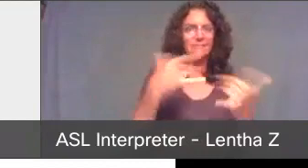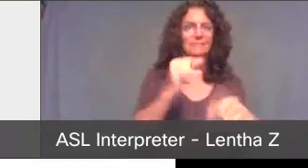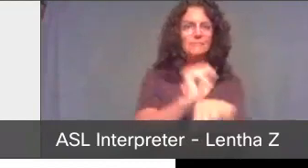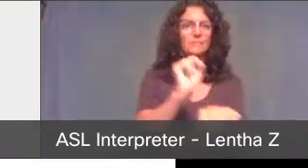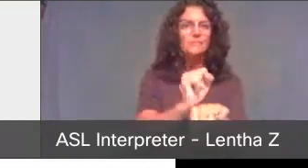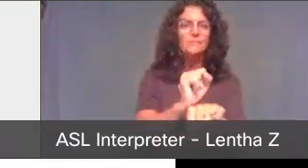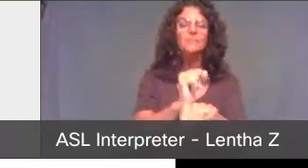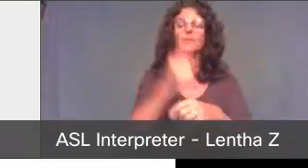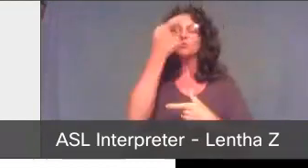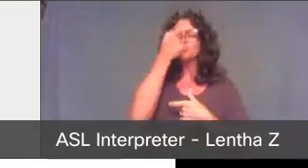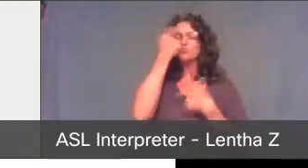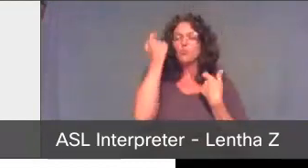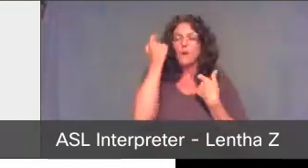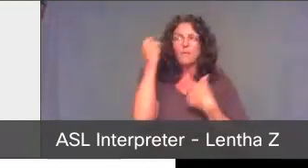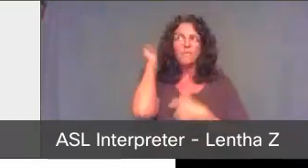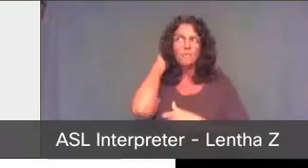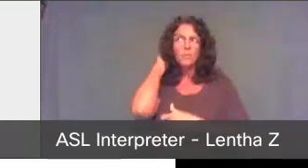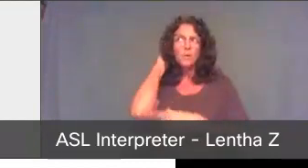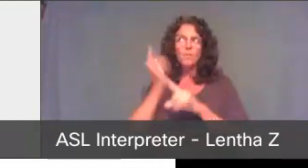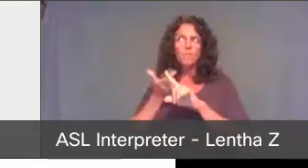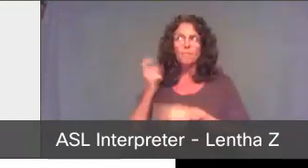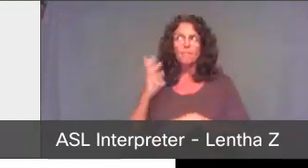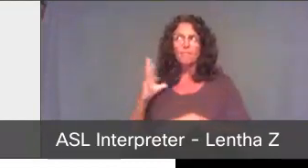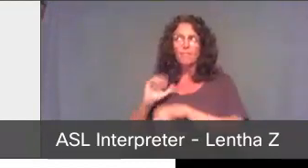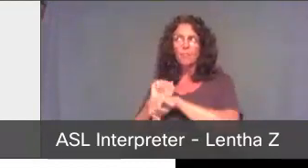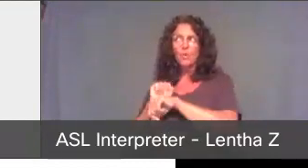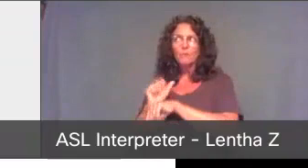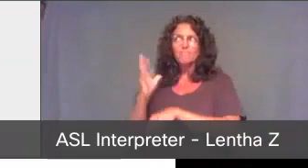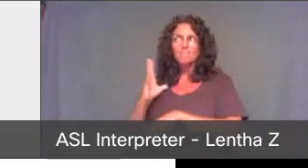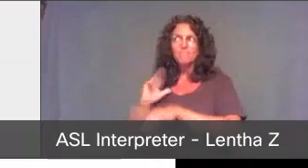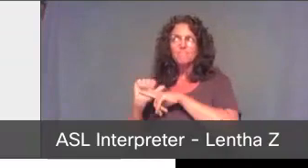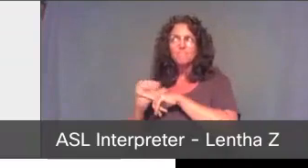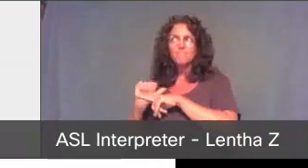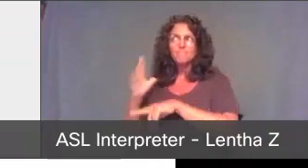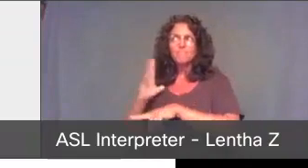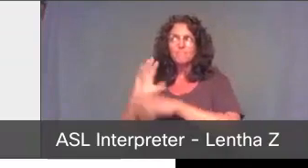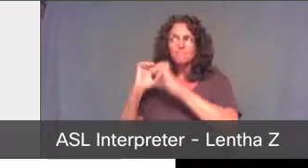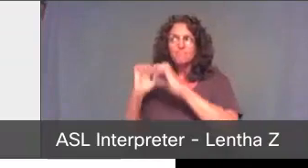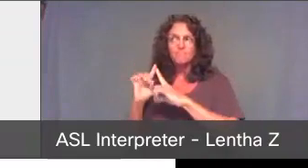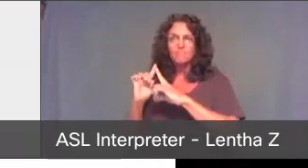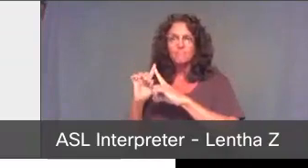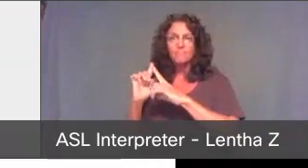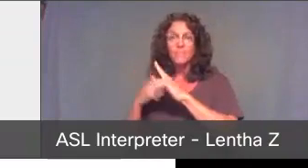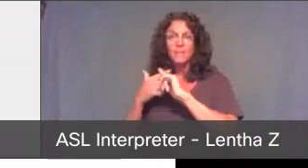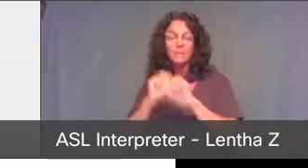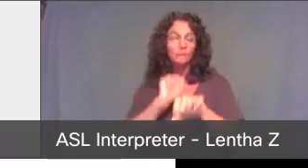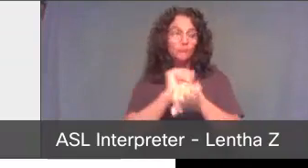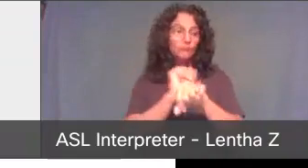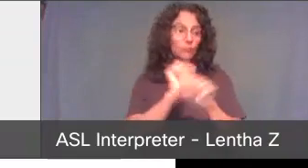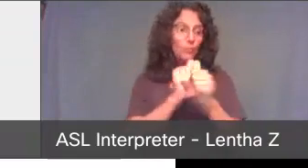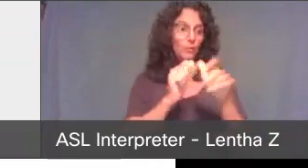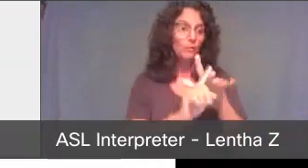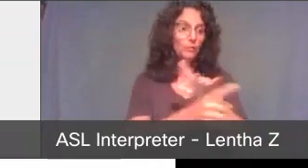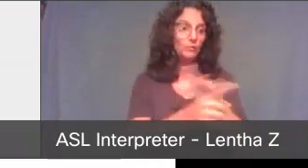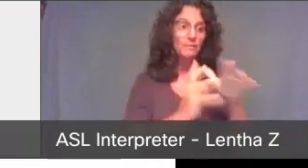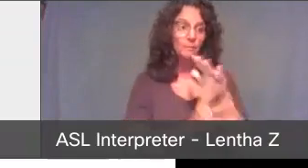of trauma-informed lens from my previous work and my training and education. But then working with refugees and immigrants, we